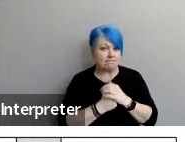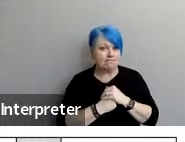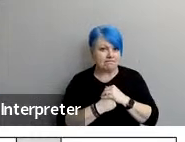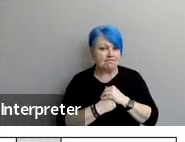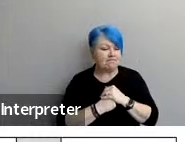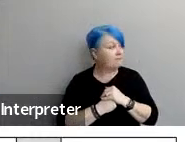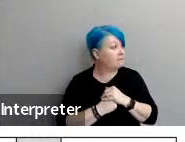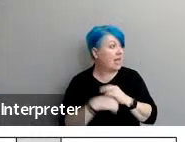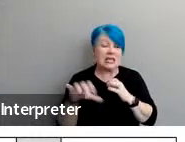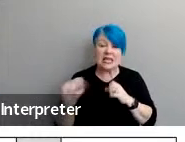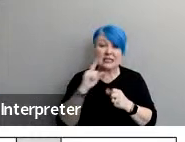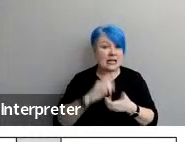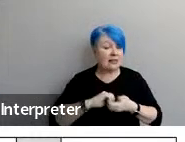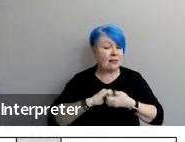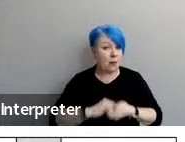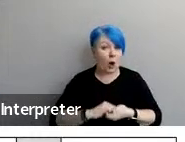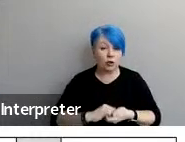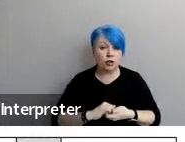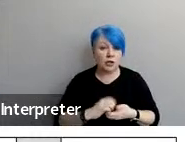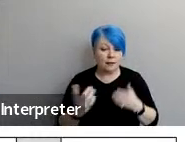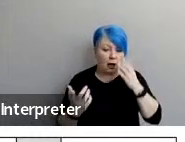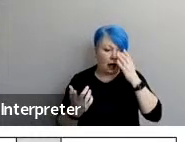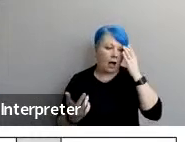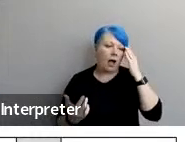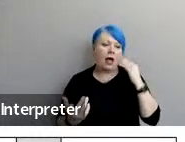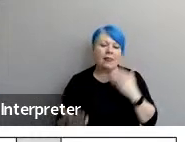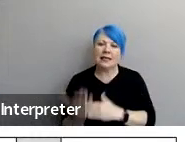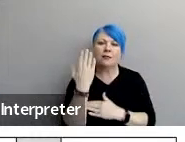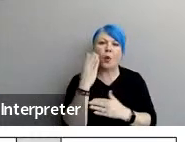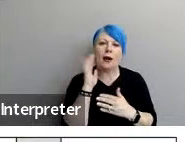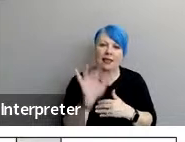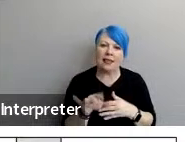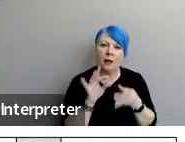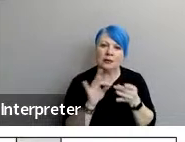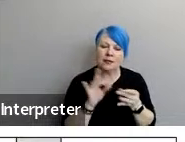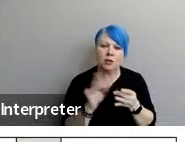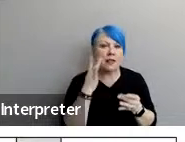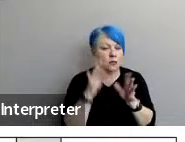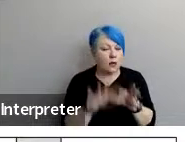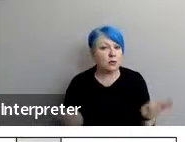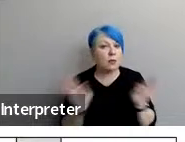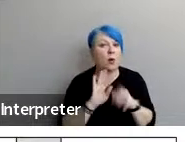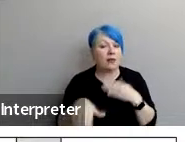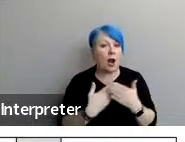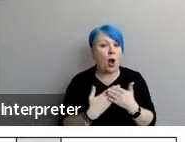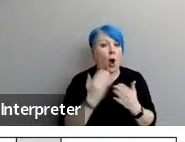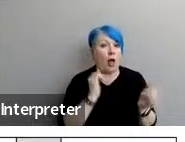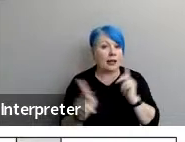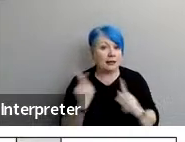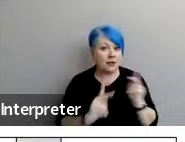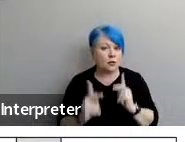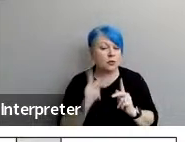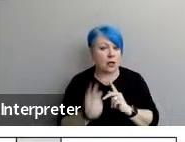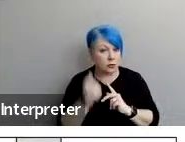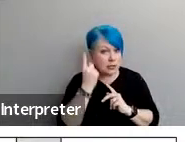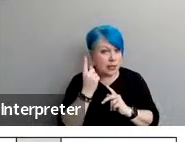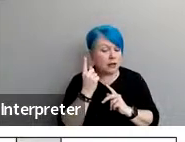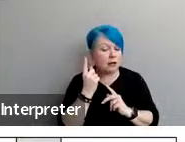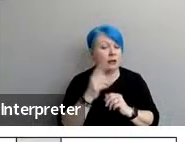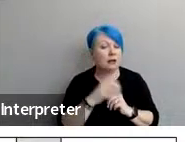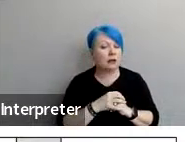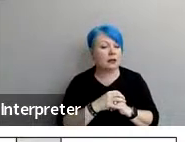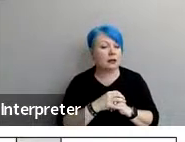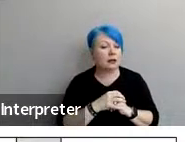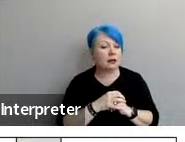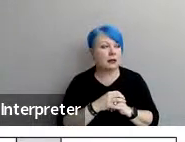even in the partnership, as Ms. Morris mentioned, it's vital that all individuals understand that